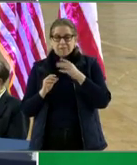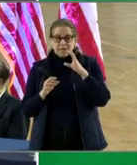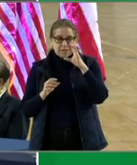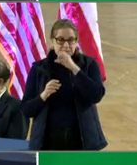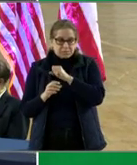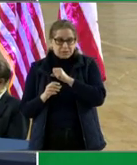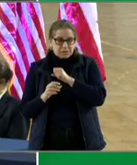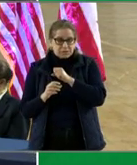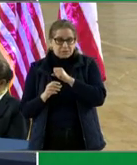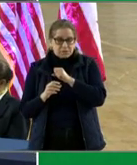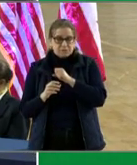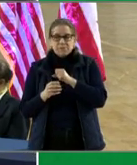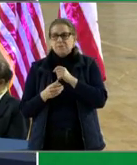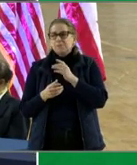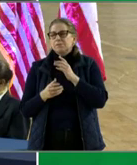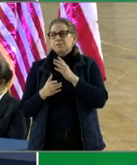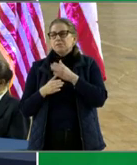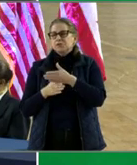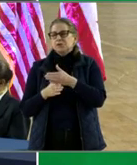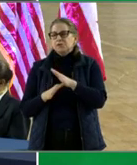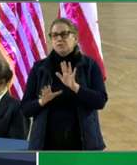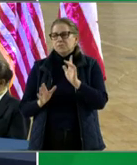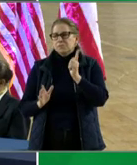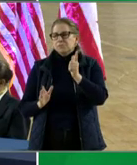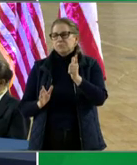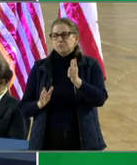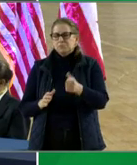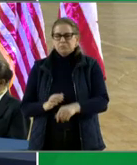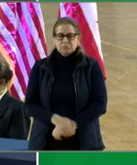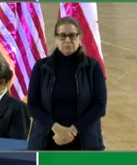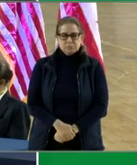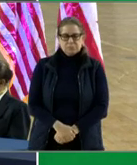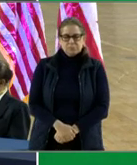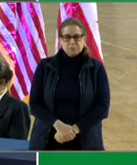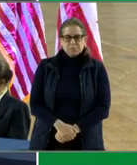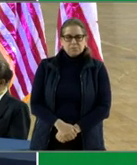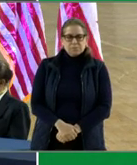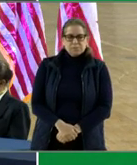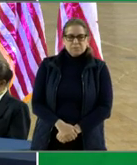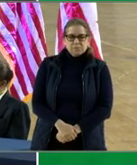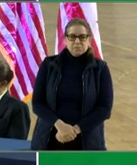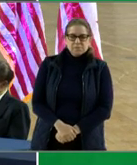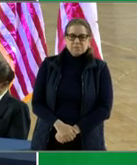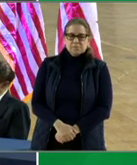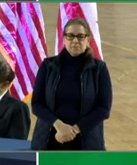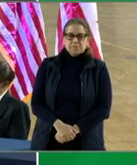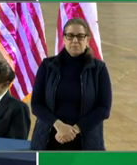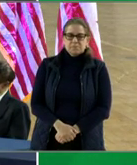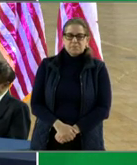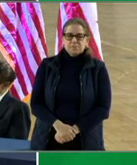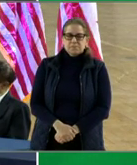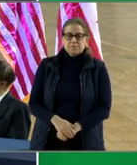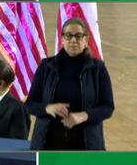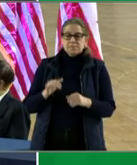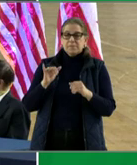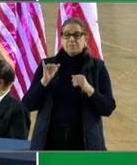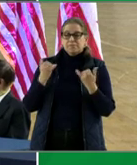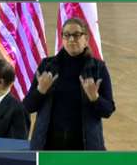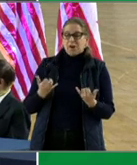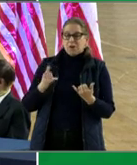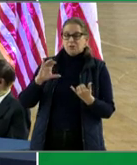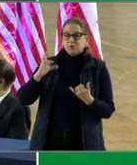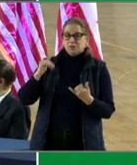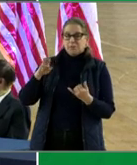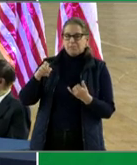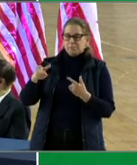better. And that's what we're here to tell you. We're using the best modeling. We've input all of the data and